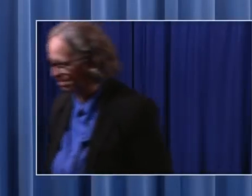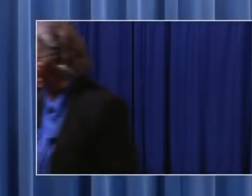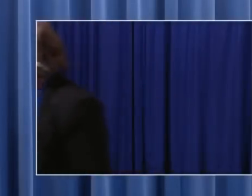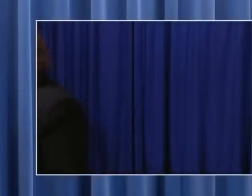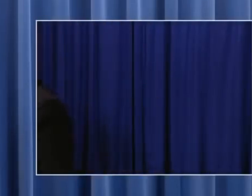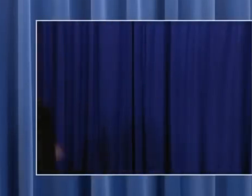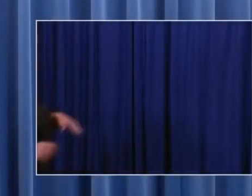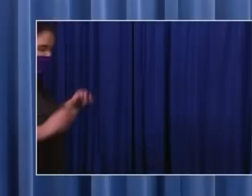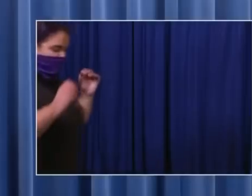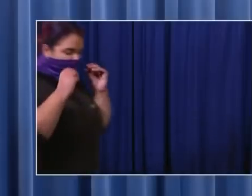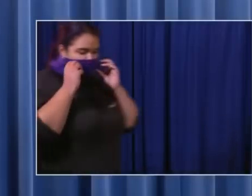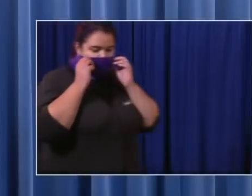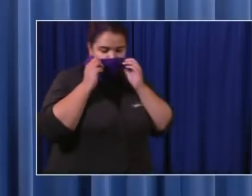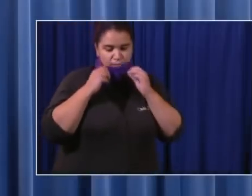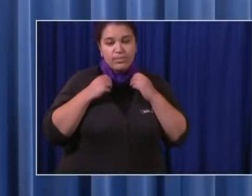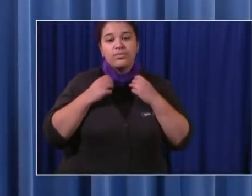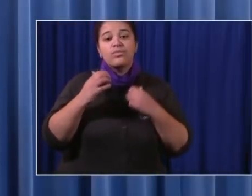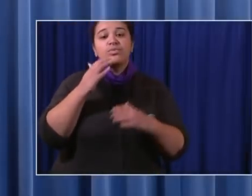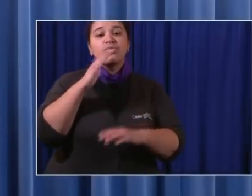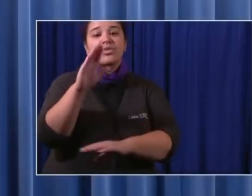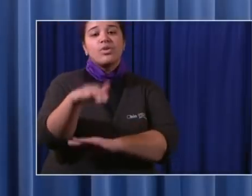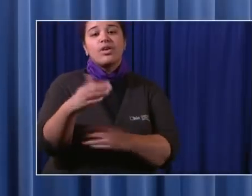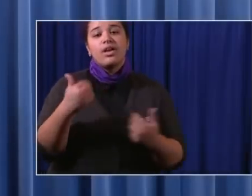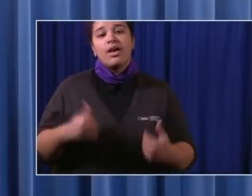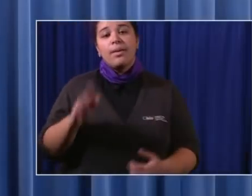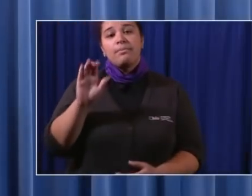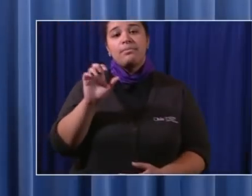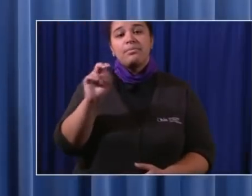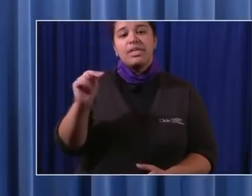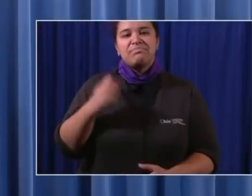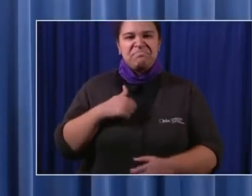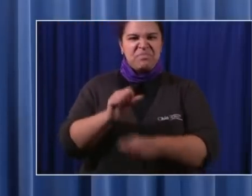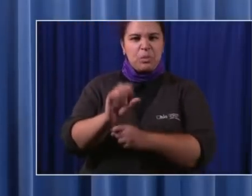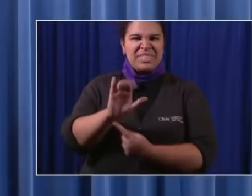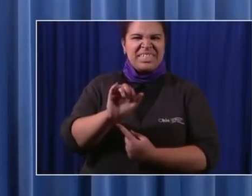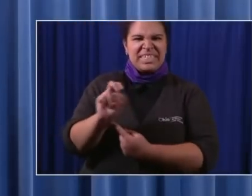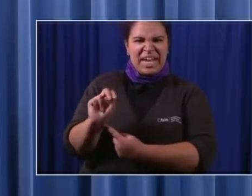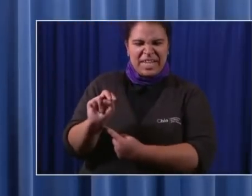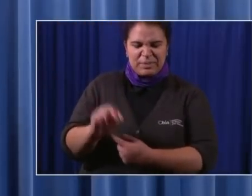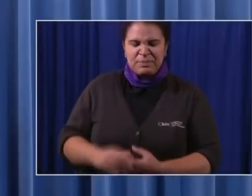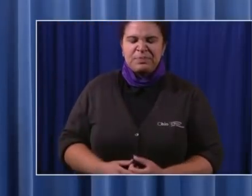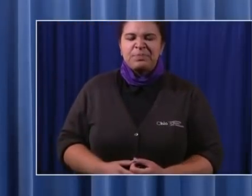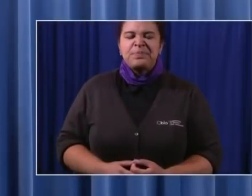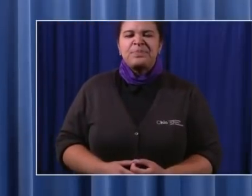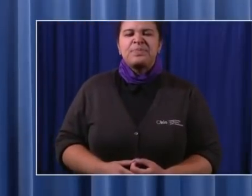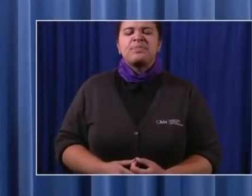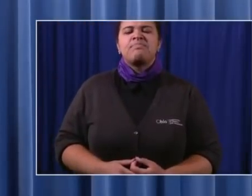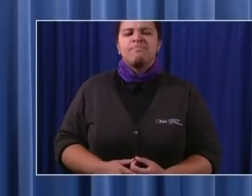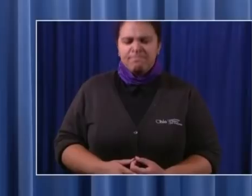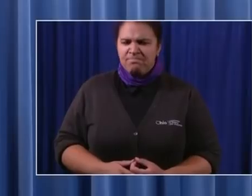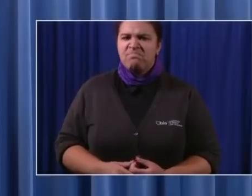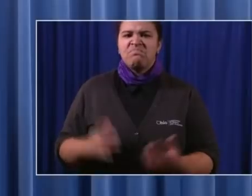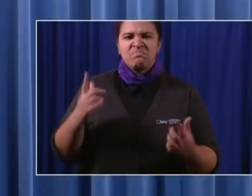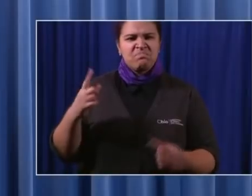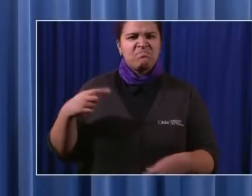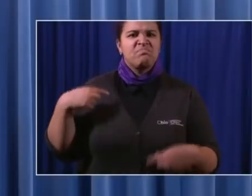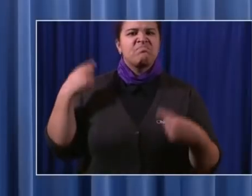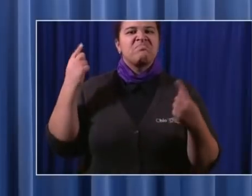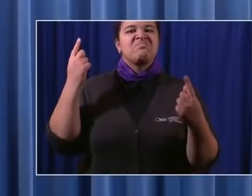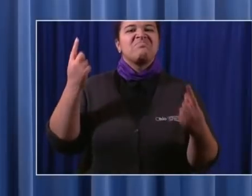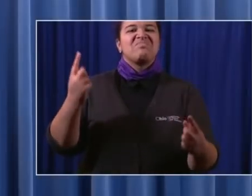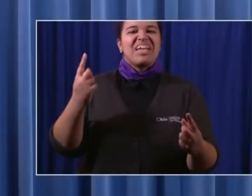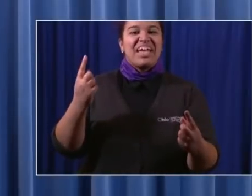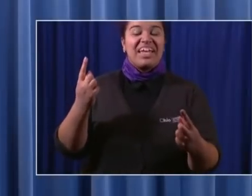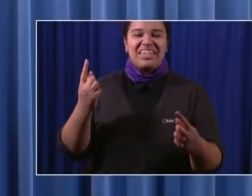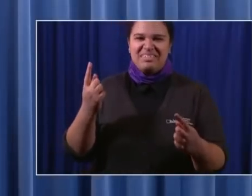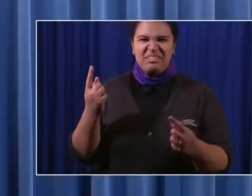Good afternoon, Governor DeWine. Ben Schwartz with WCPO in Cincinnati. Governor, I know you've been answering a lot of similar questions